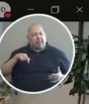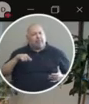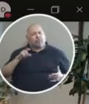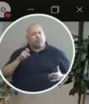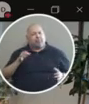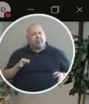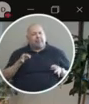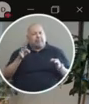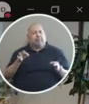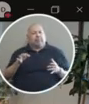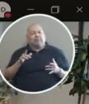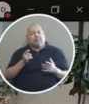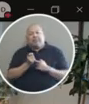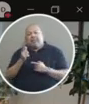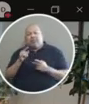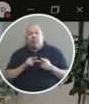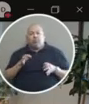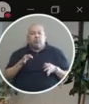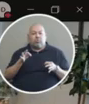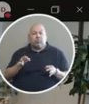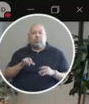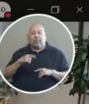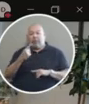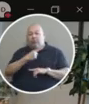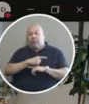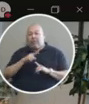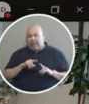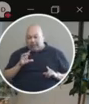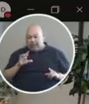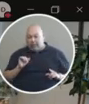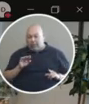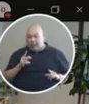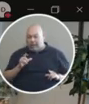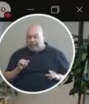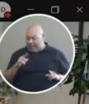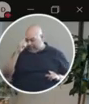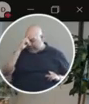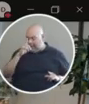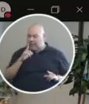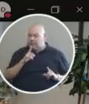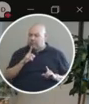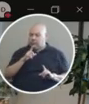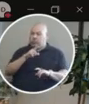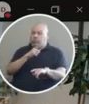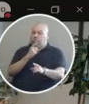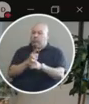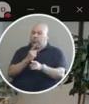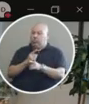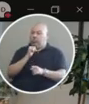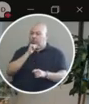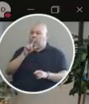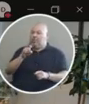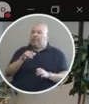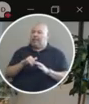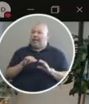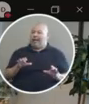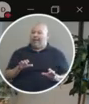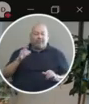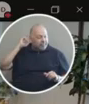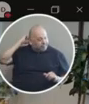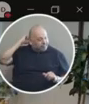item should be deleted or postponed to a later date. Carla, I think you hit it on the head that we do not need to